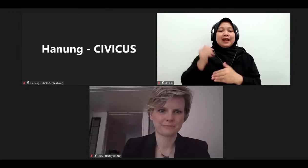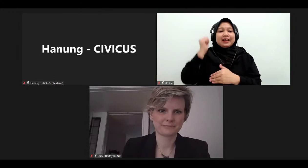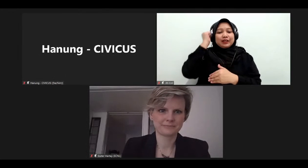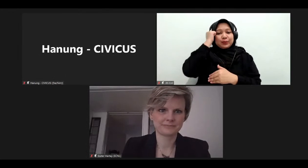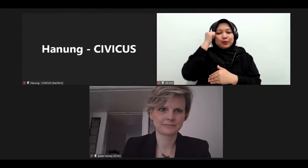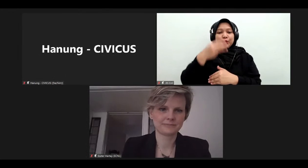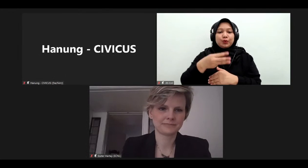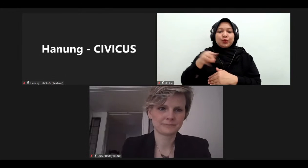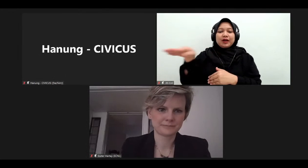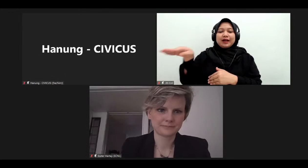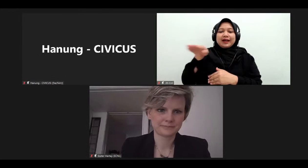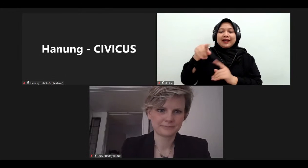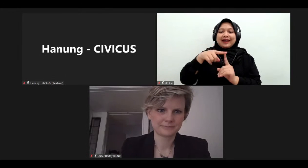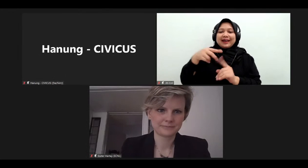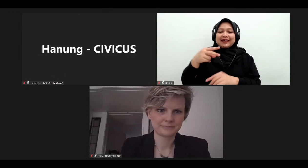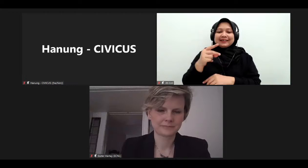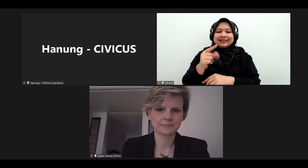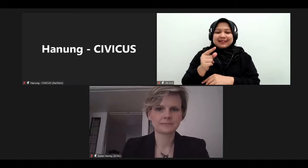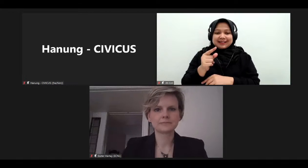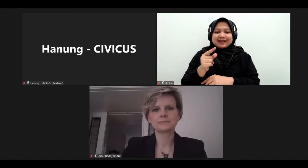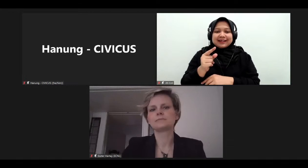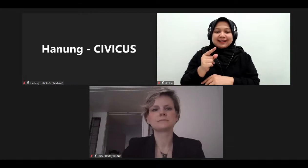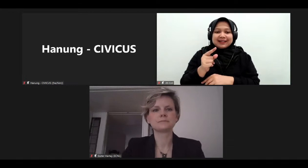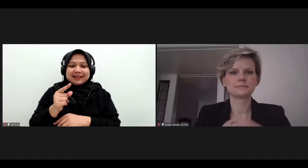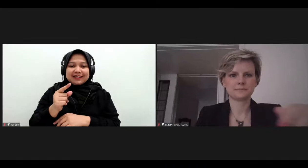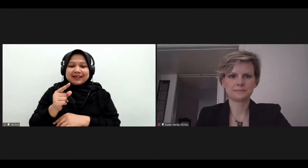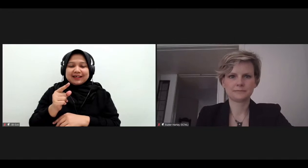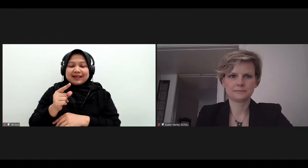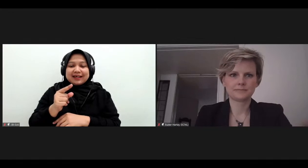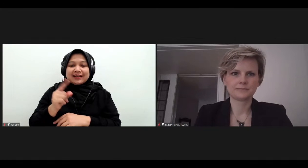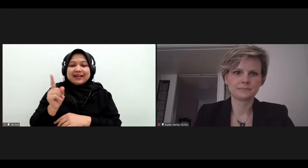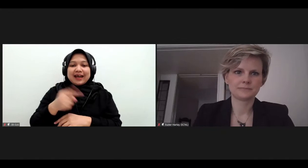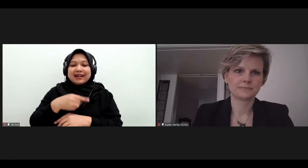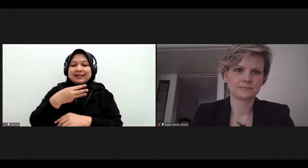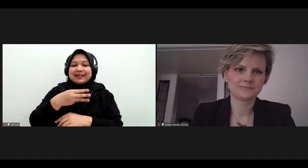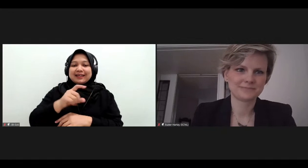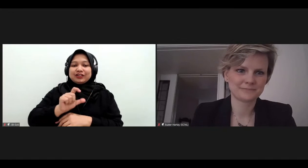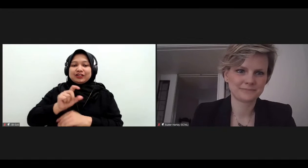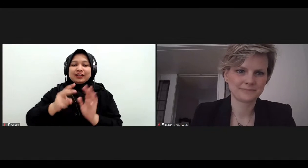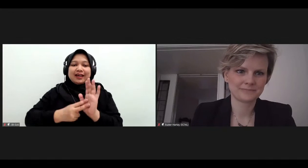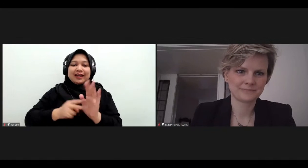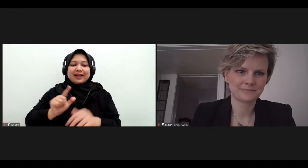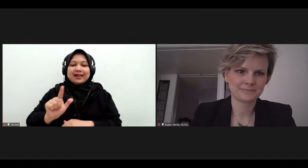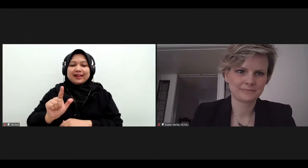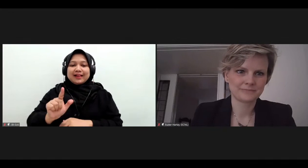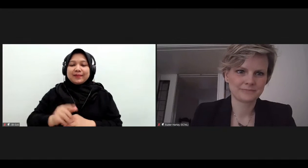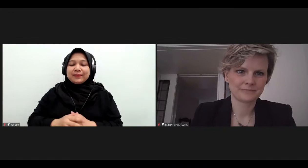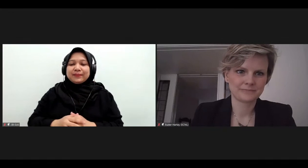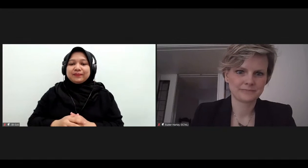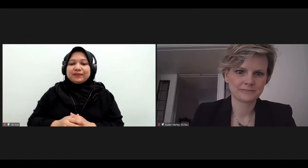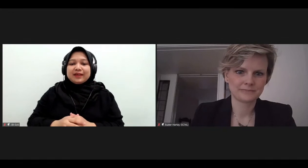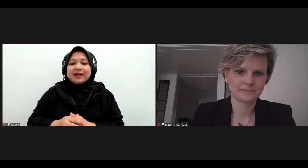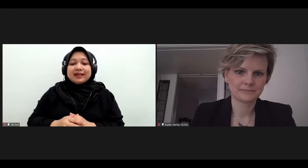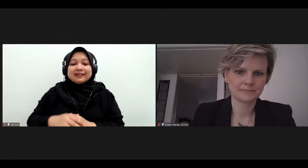for Not-for-Profit Law, or ECNL. Mbak Hester will be giving us